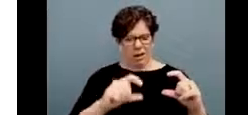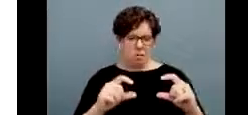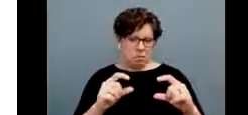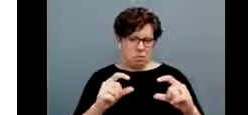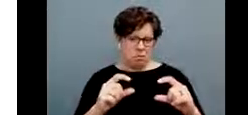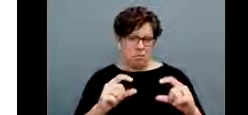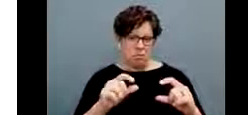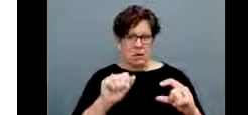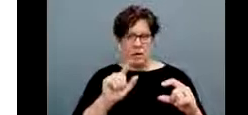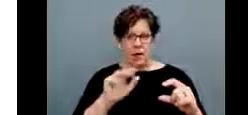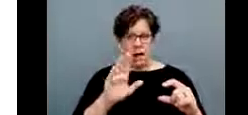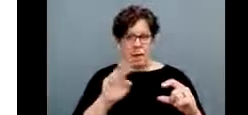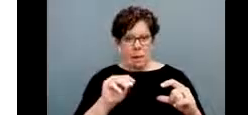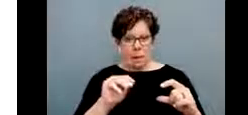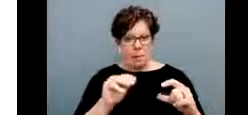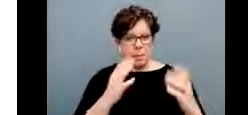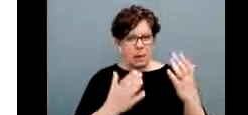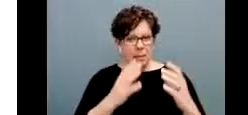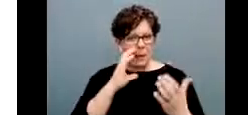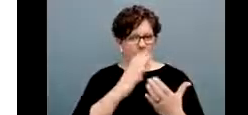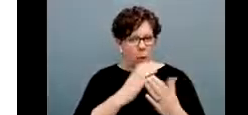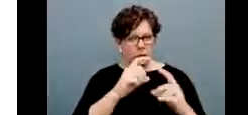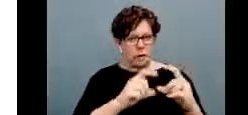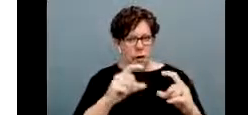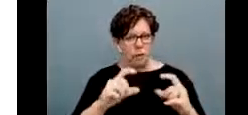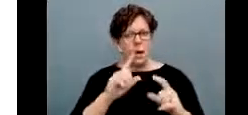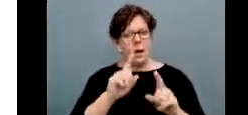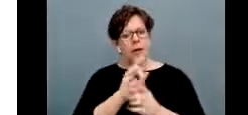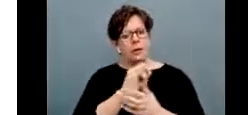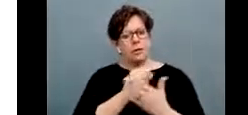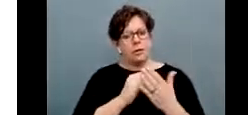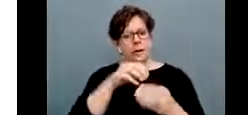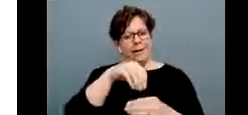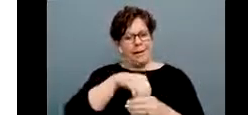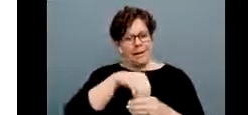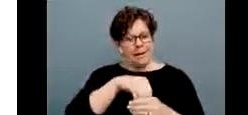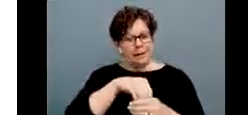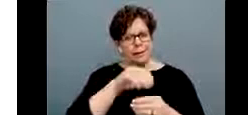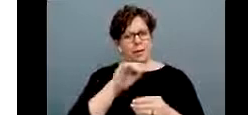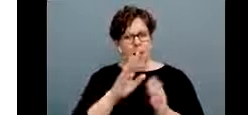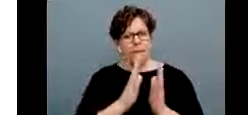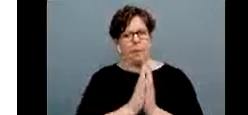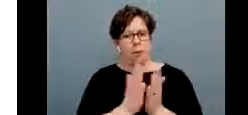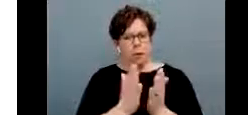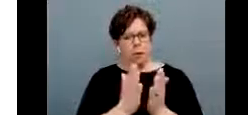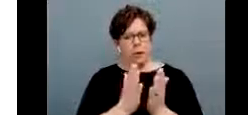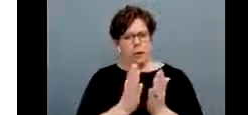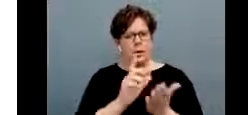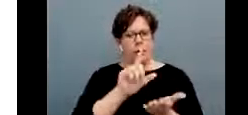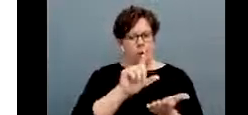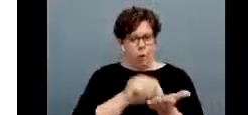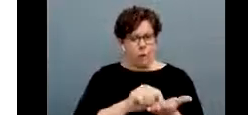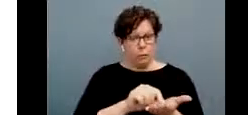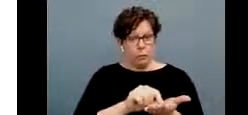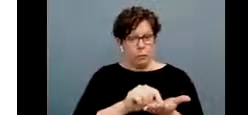an album, like a portrait album, is actually drawn on the interior of a book. So there's print text underneath the